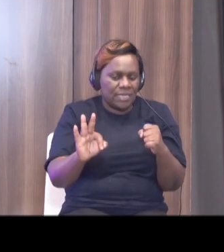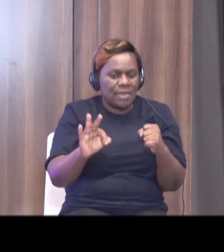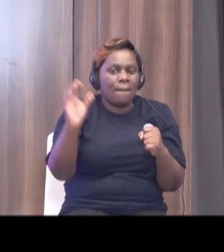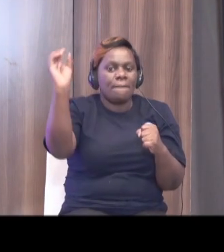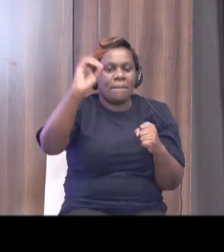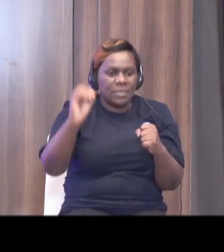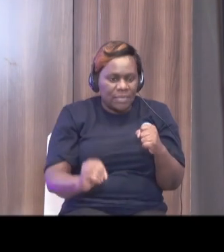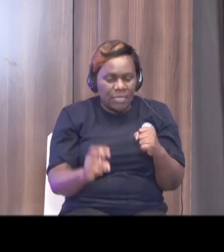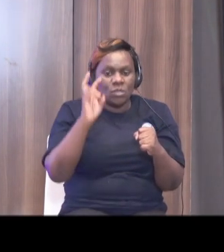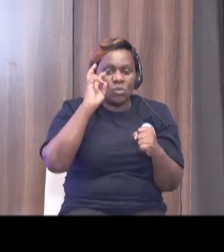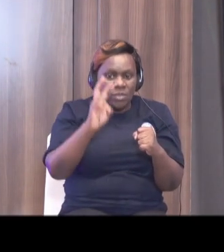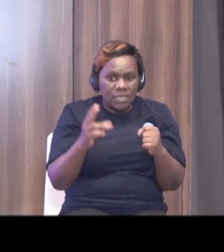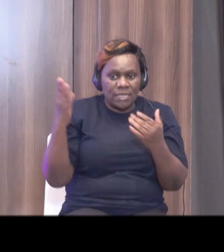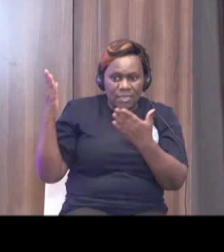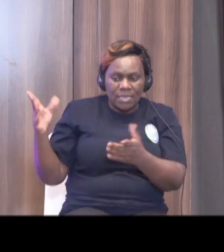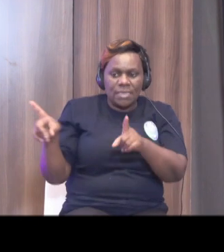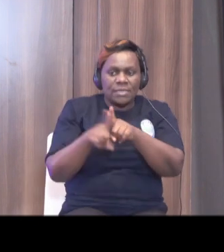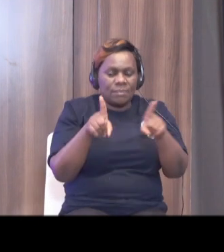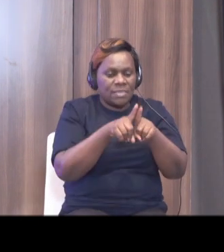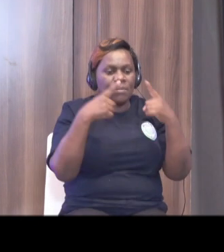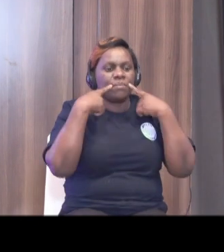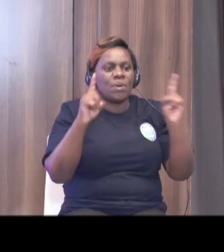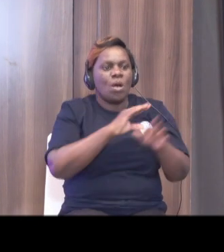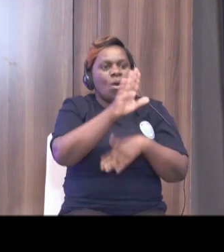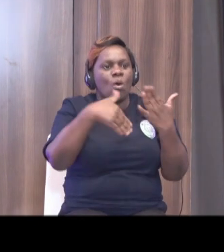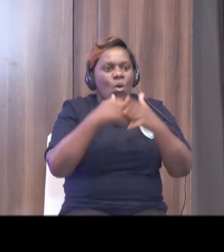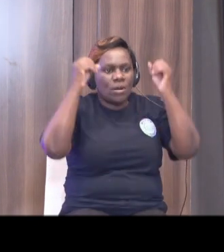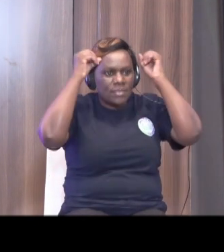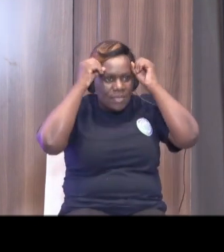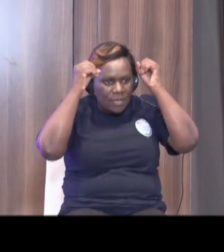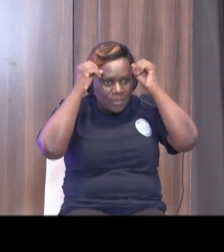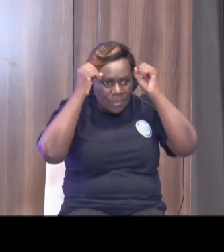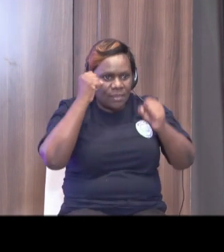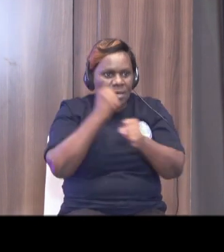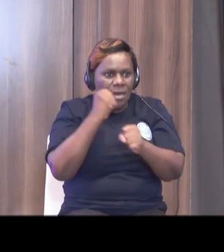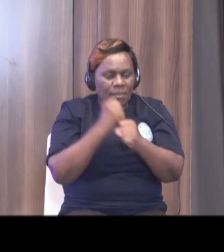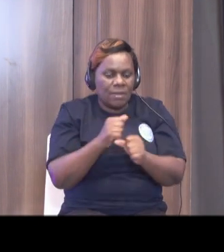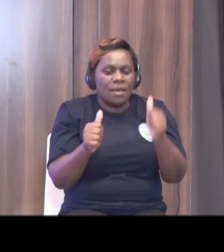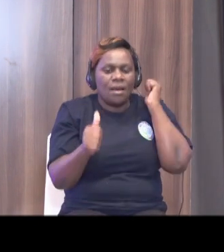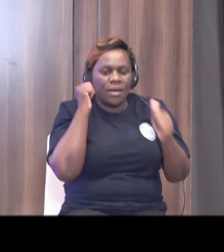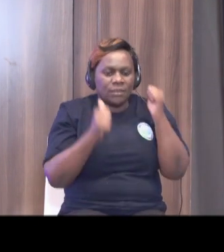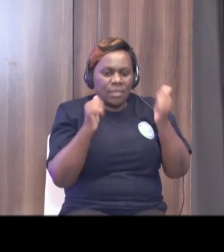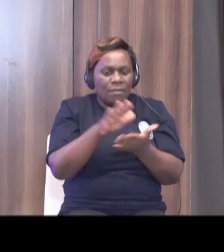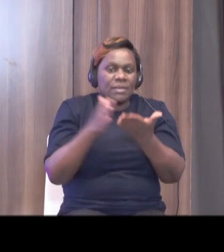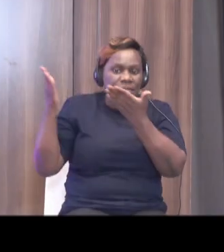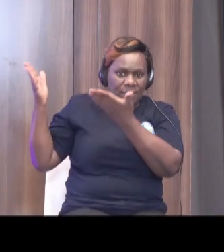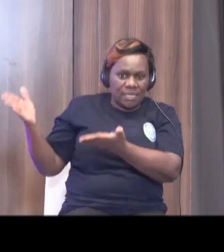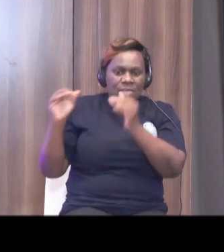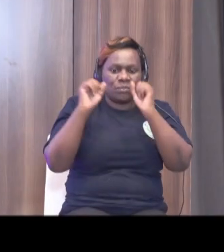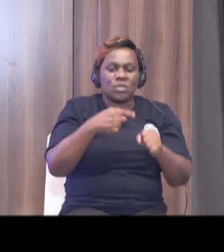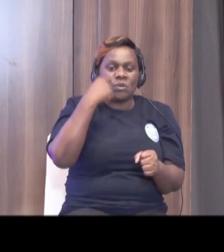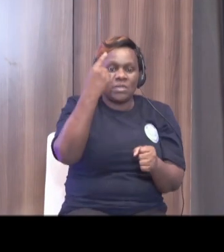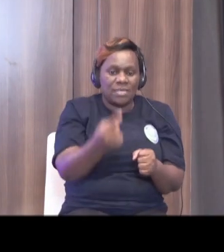71.3%. So, and you can see similar results in all the studies that were done in Argentina. Based on these results, we can state that